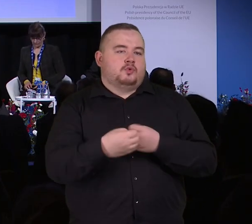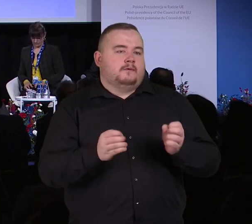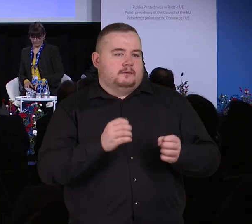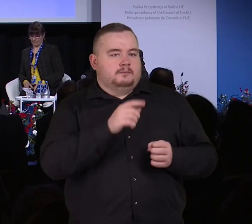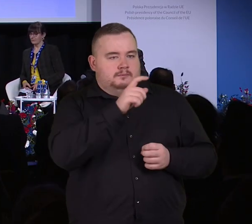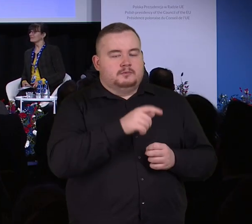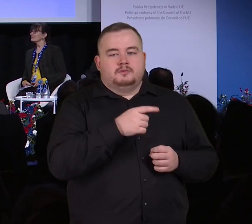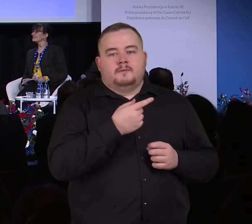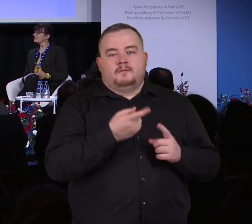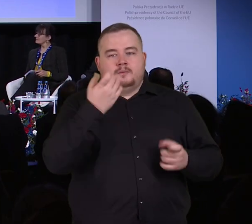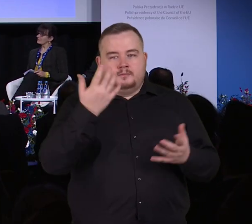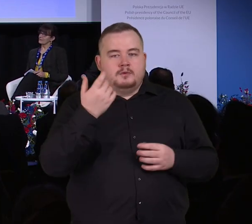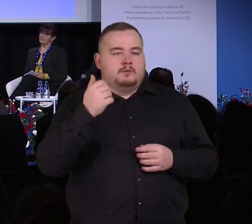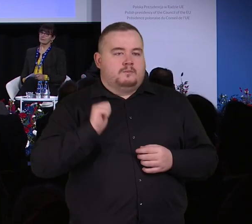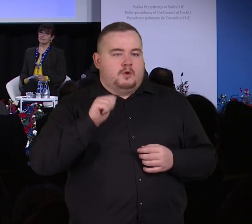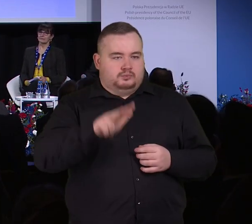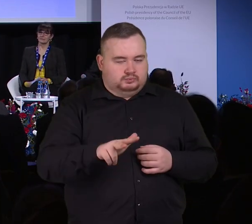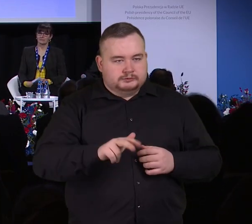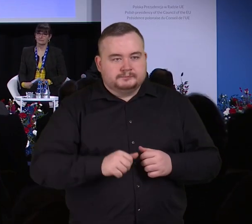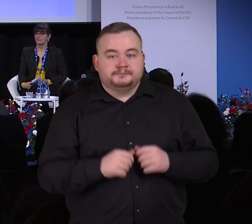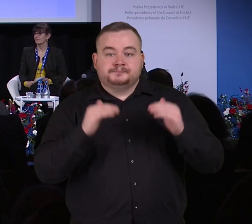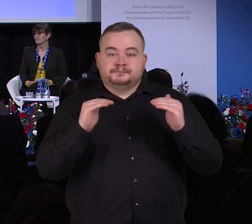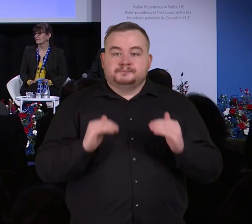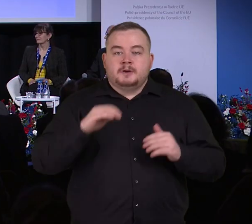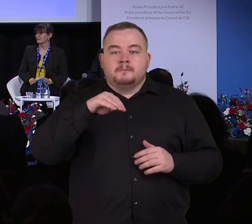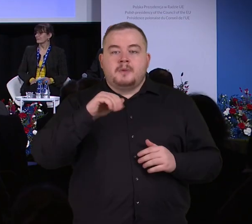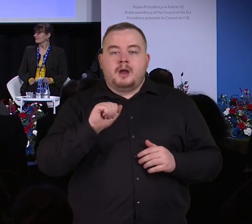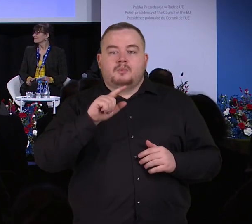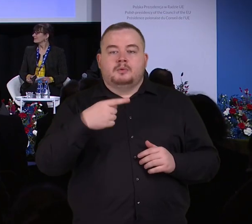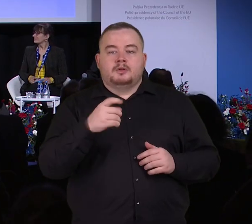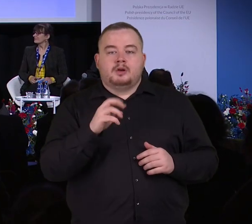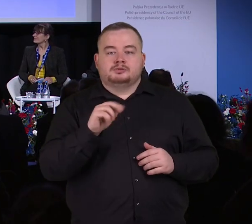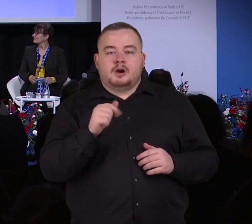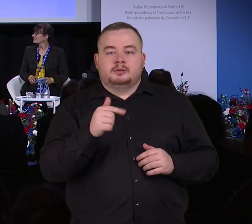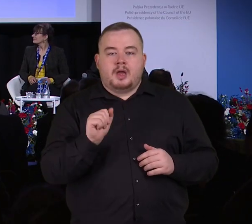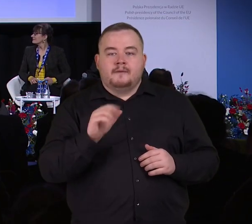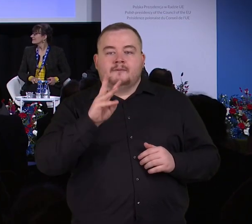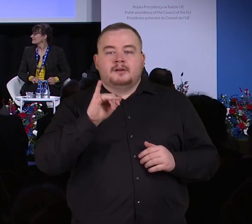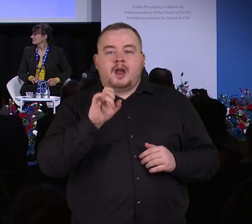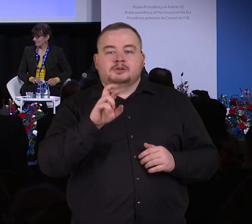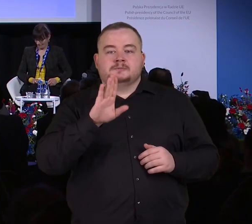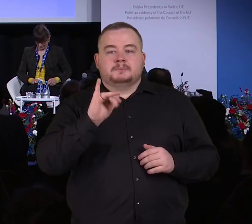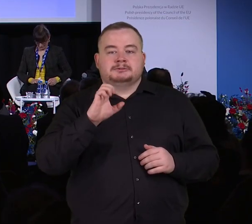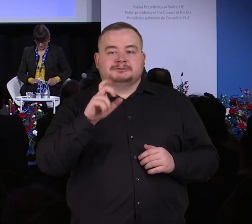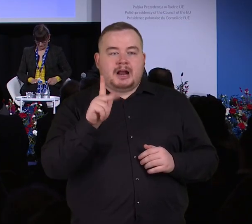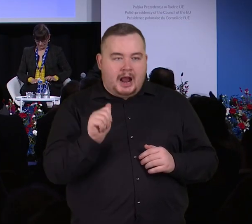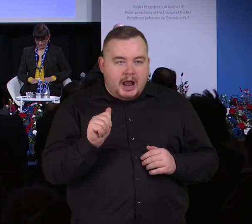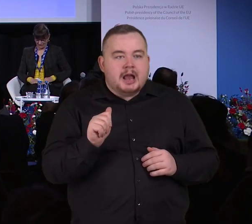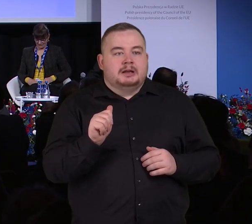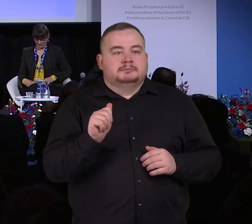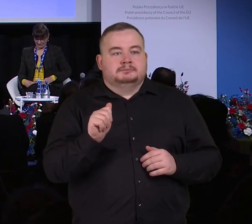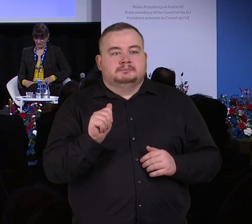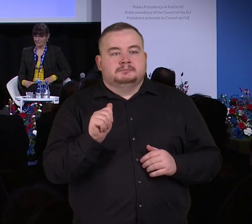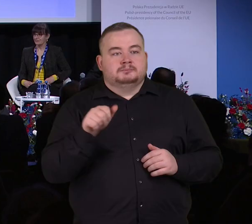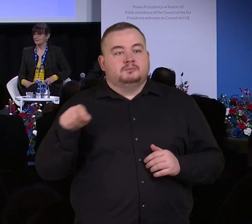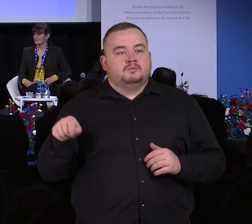Last but not least, Małgorzata Wierzbicka, Małgorzata Wierzbicka, Director of Department of Supra-Regional